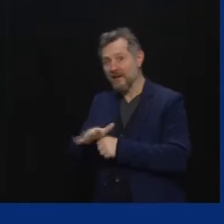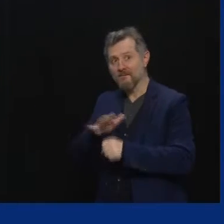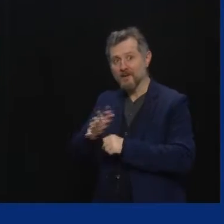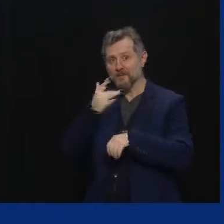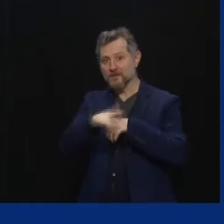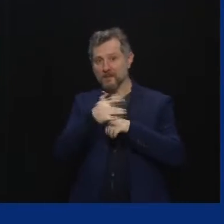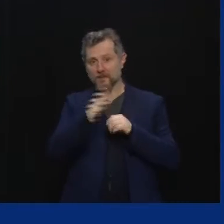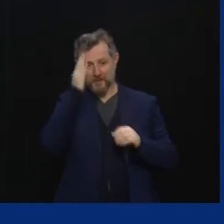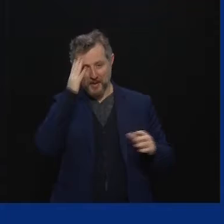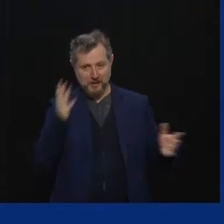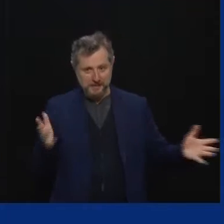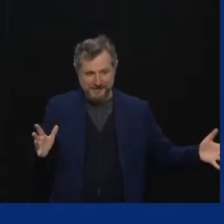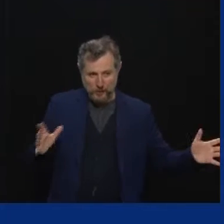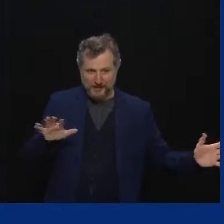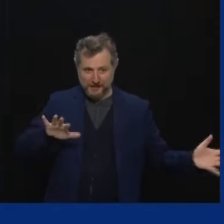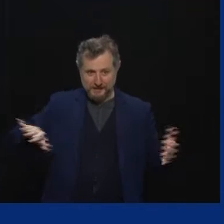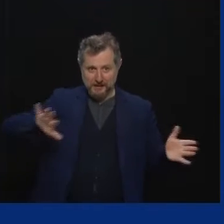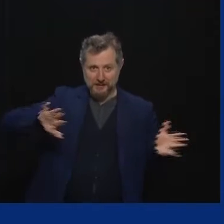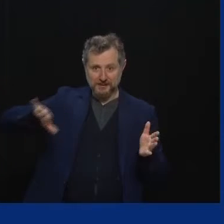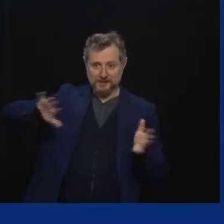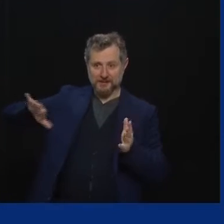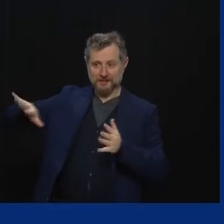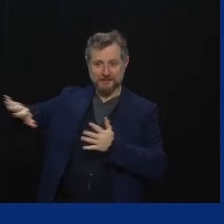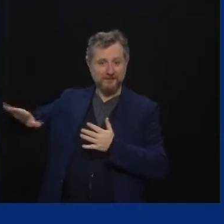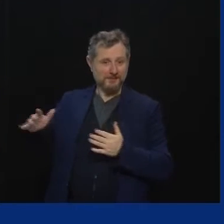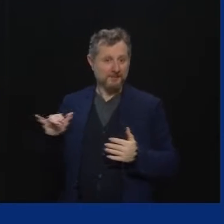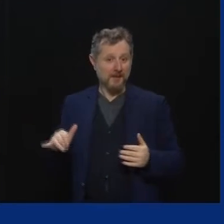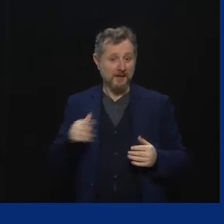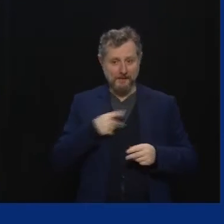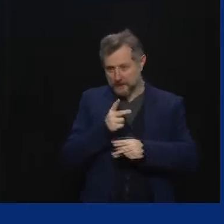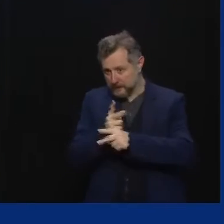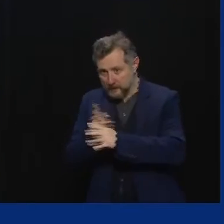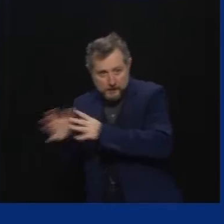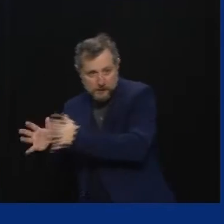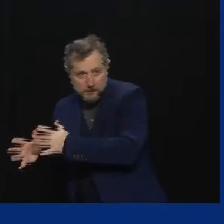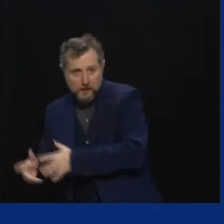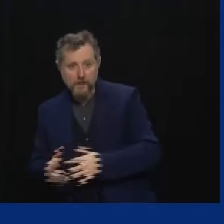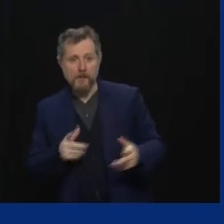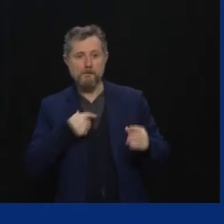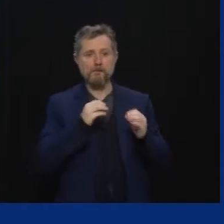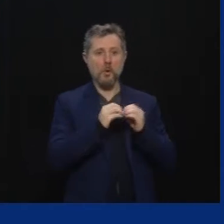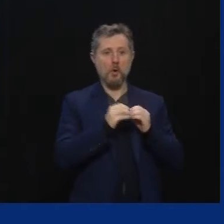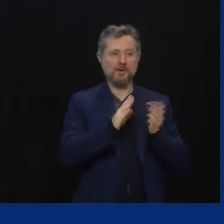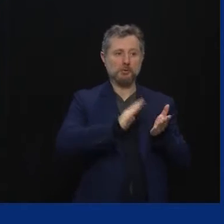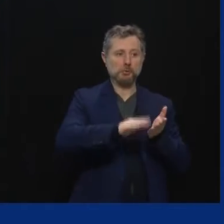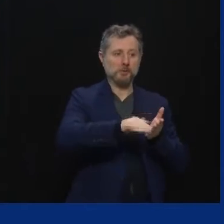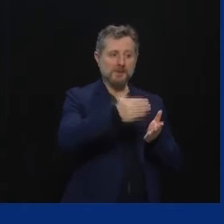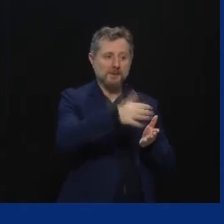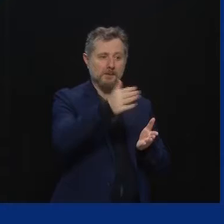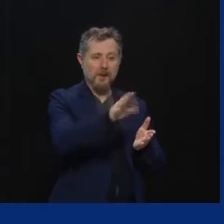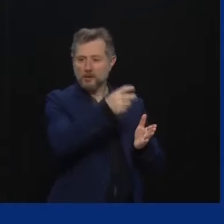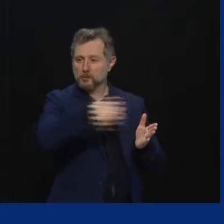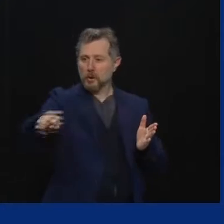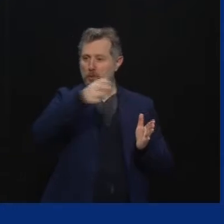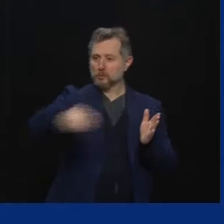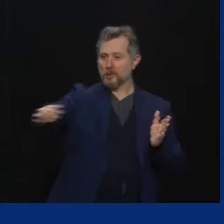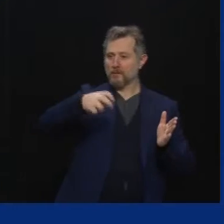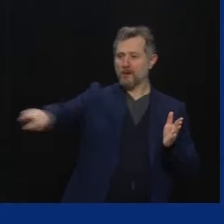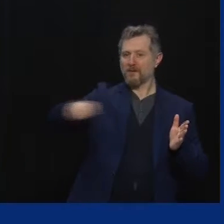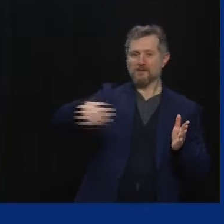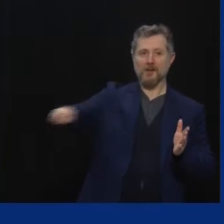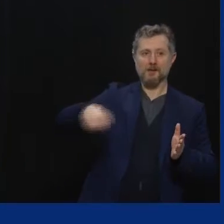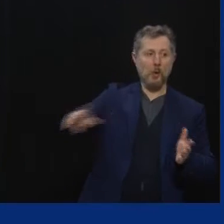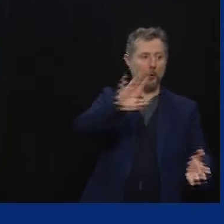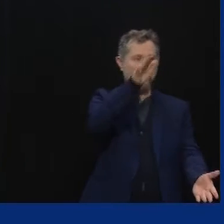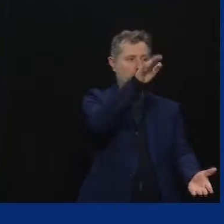back end, address that, and then we can have more discharges, and that'll relieve the pressure on the hospitals and increase their capacity